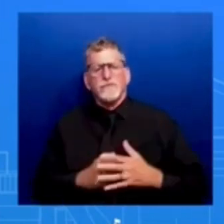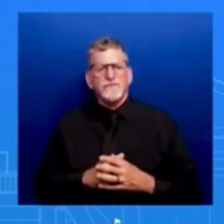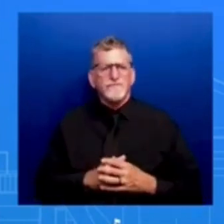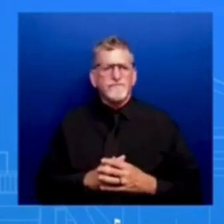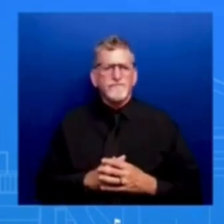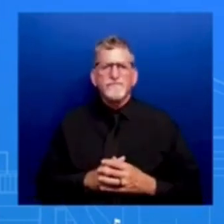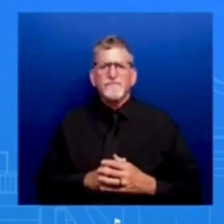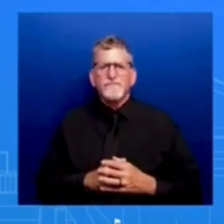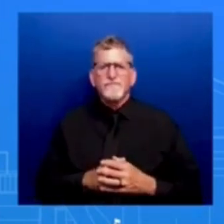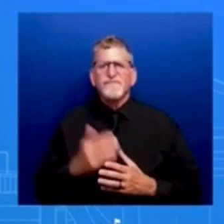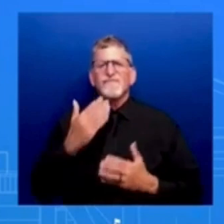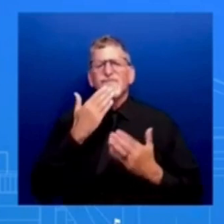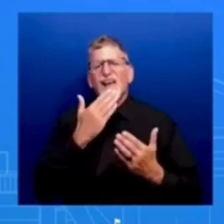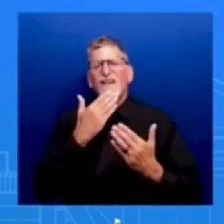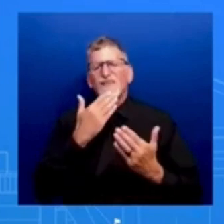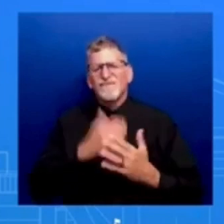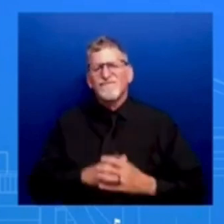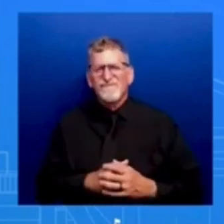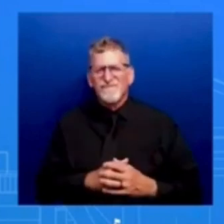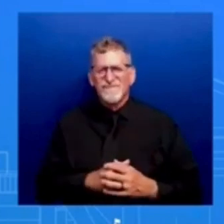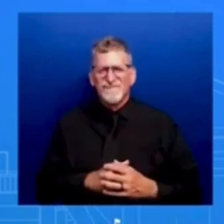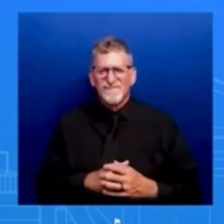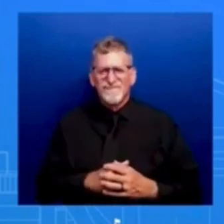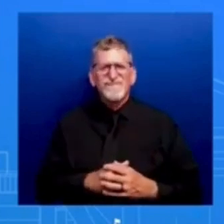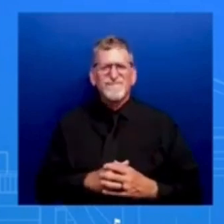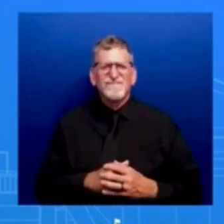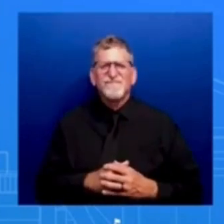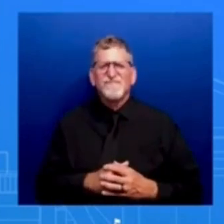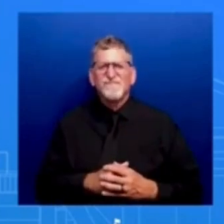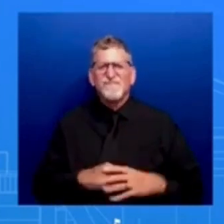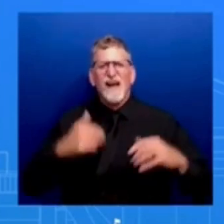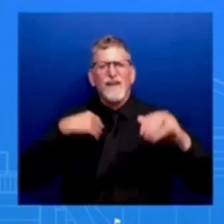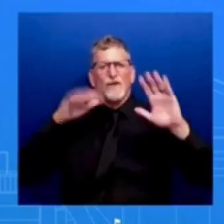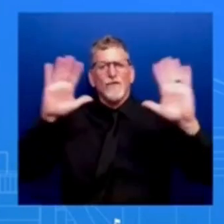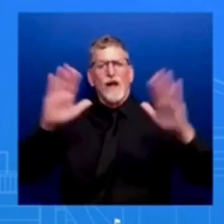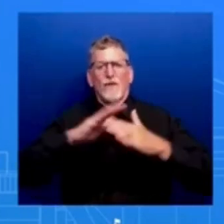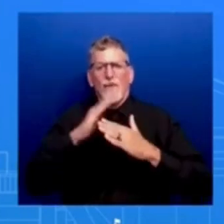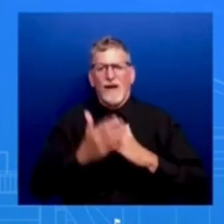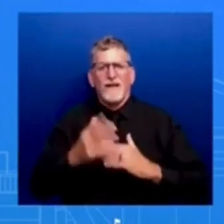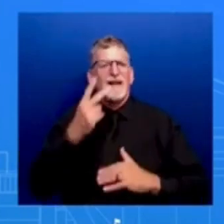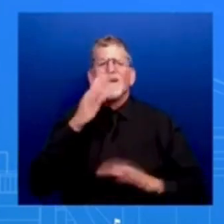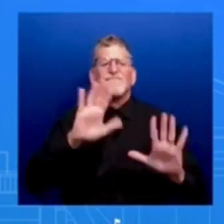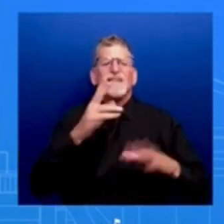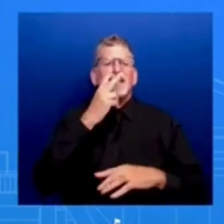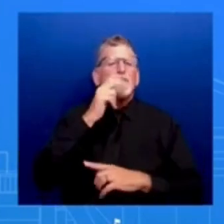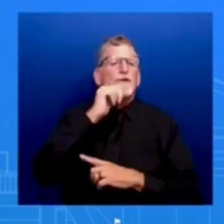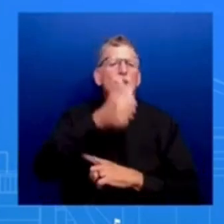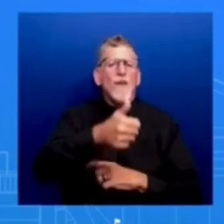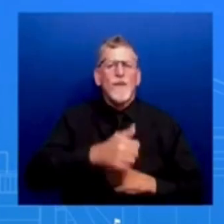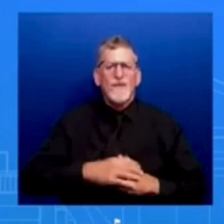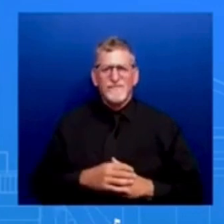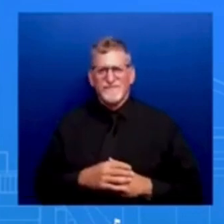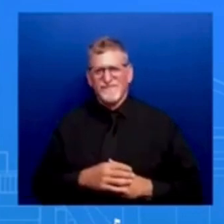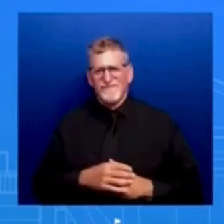right, everybody, have a great weekend, or we'll see you tomorrow and have a great weekend. Still one more day to go. Thanks, everybody.